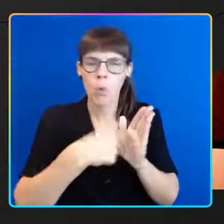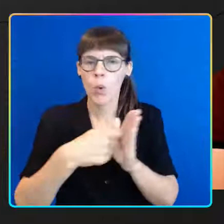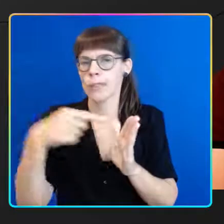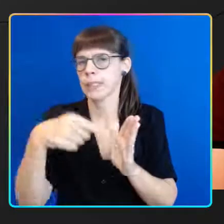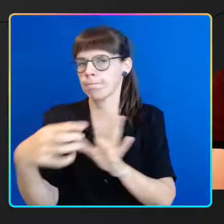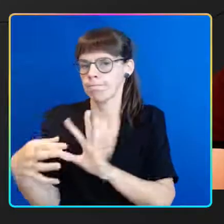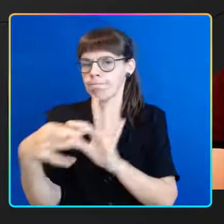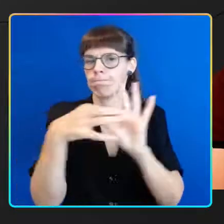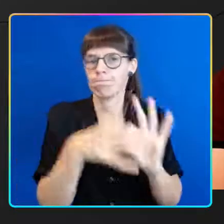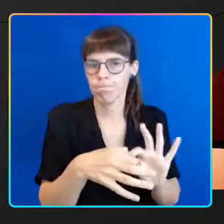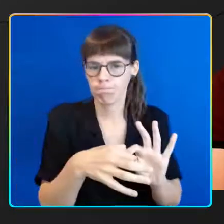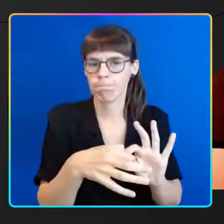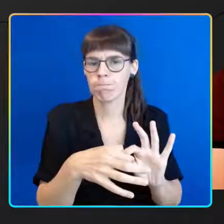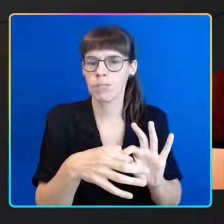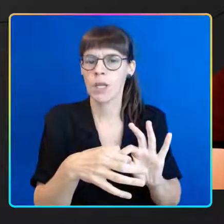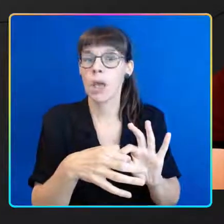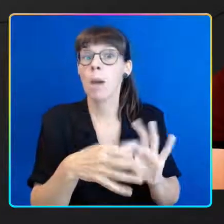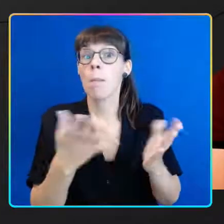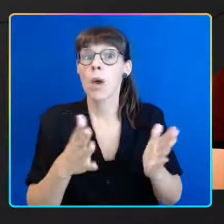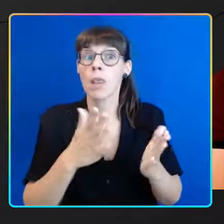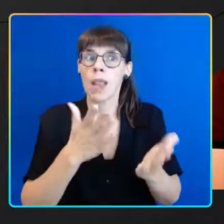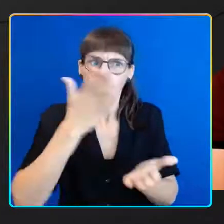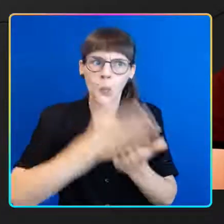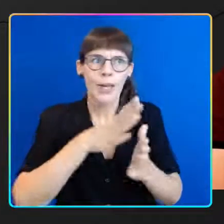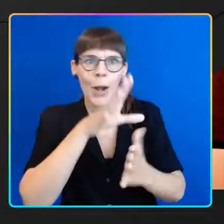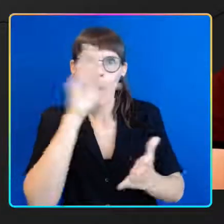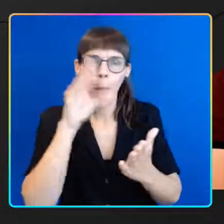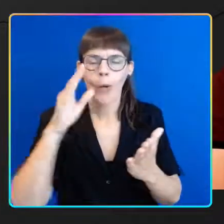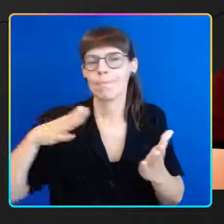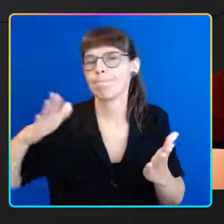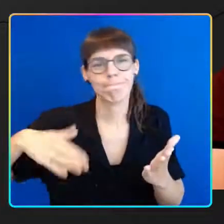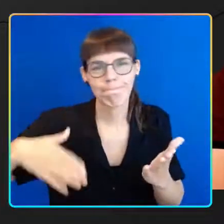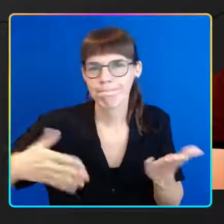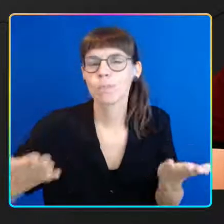that a chance to learn it yet. So it's something that I would like to.